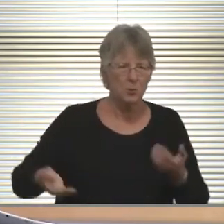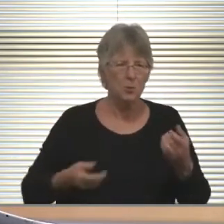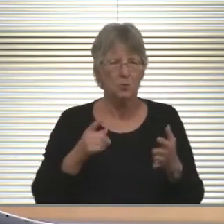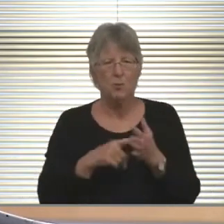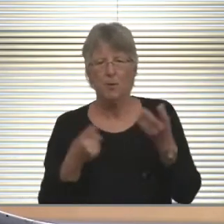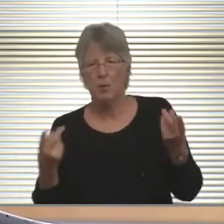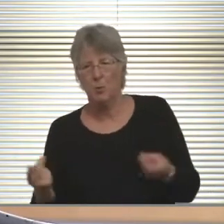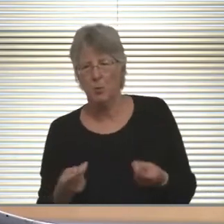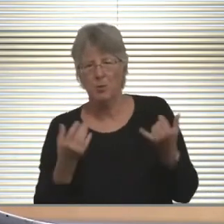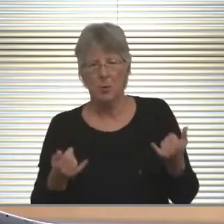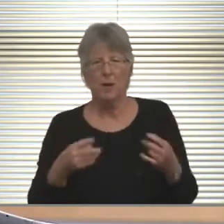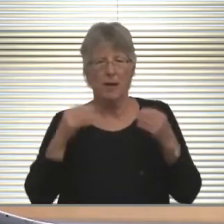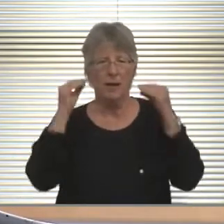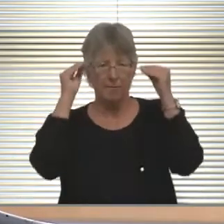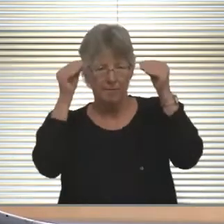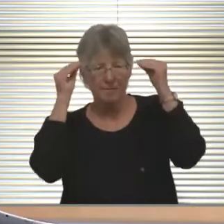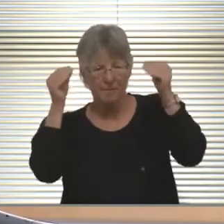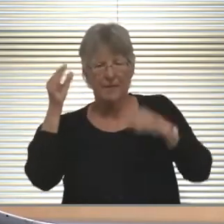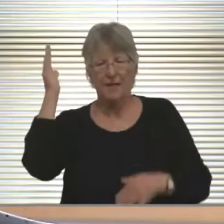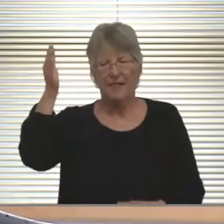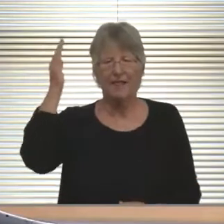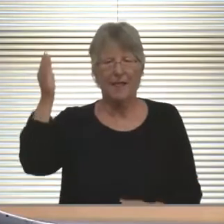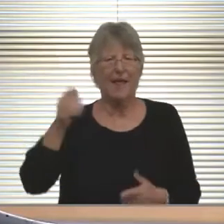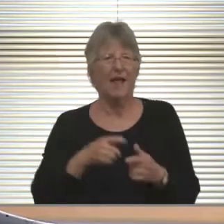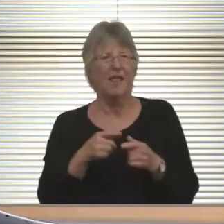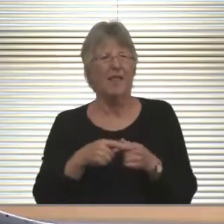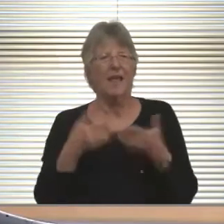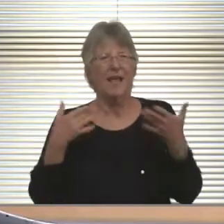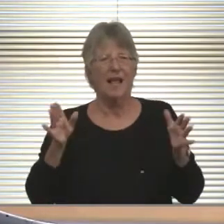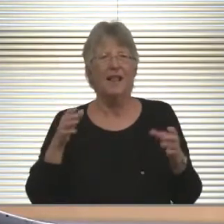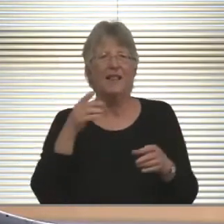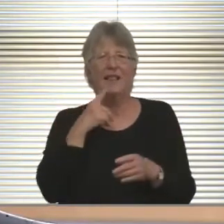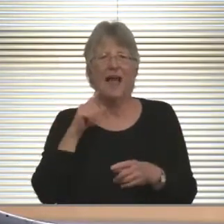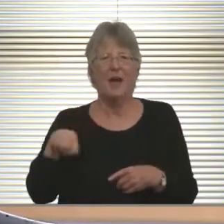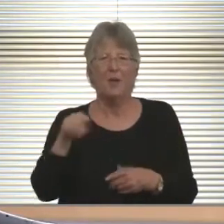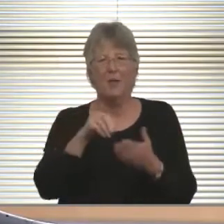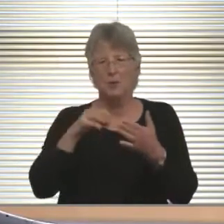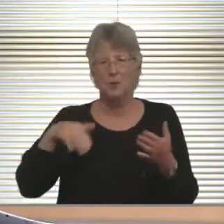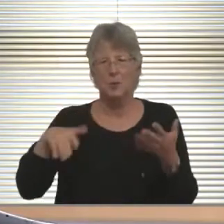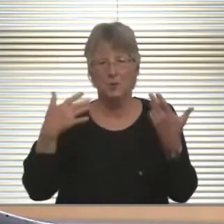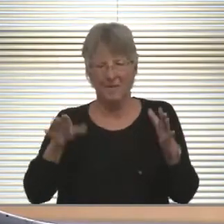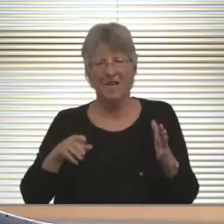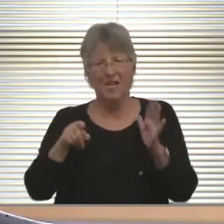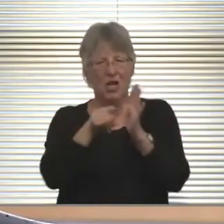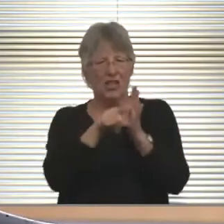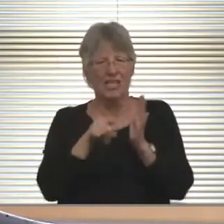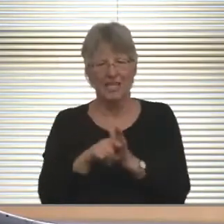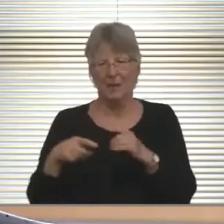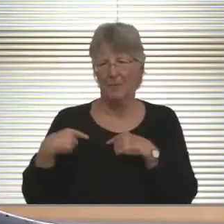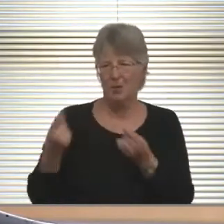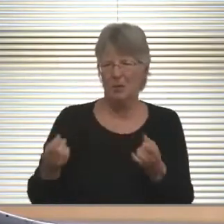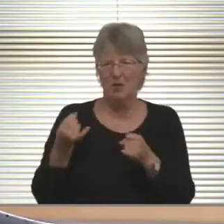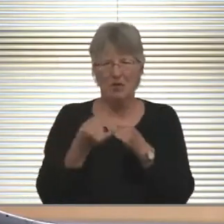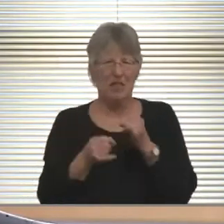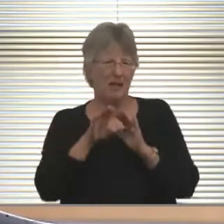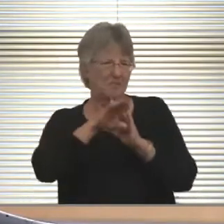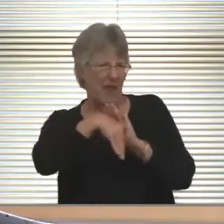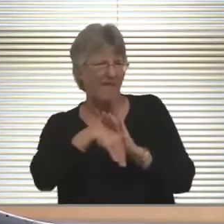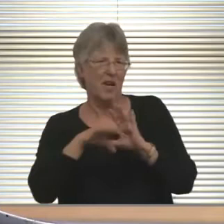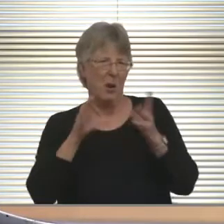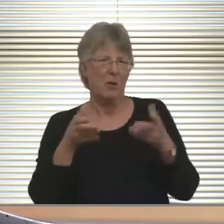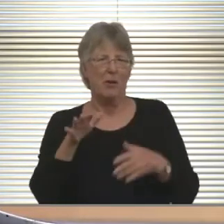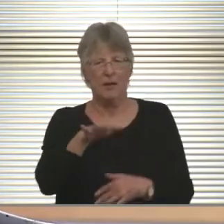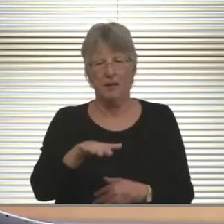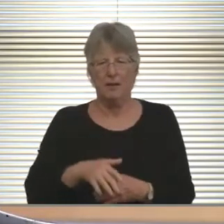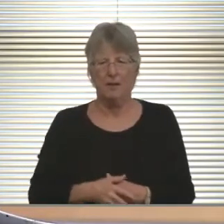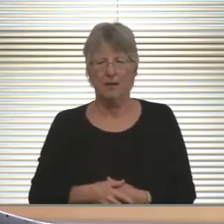the lesson, and they assign the work and allow for students to complete this work during the last half hour or so of class. Despite the